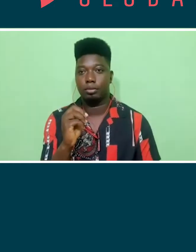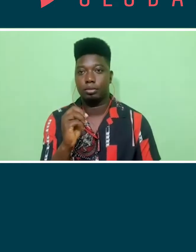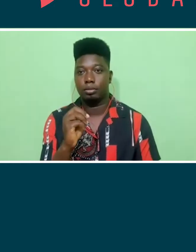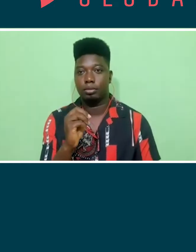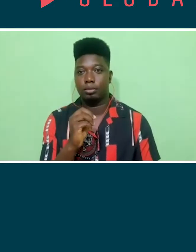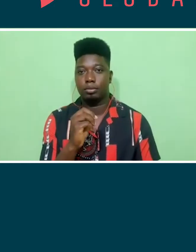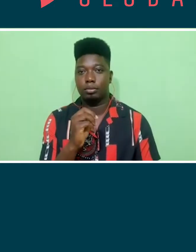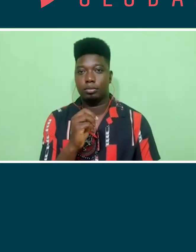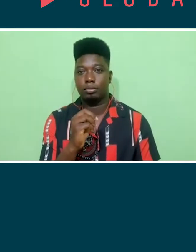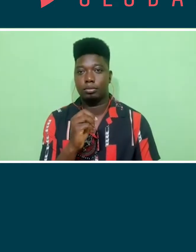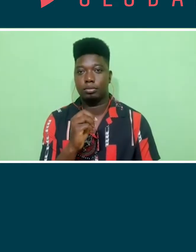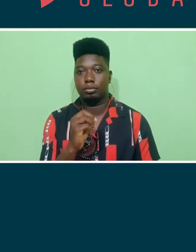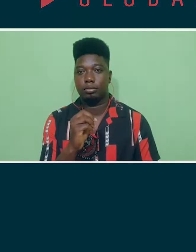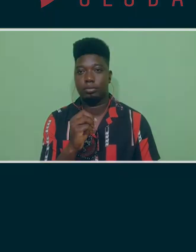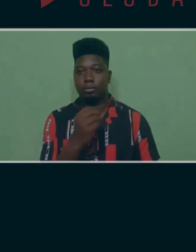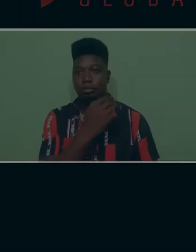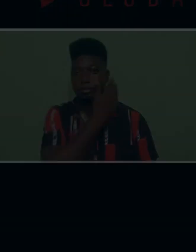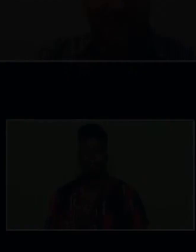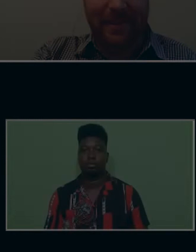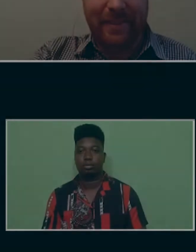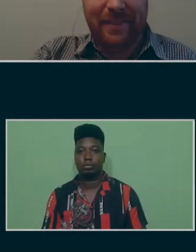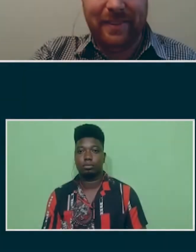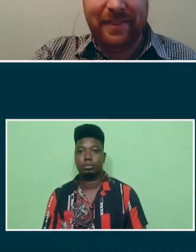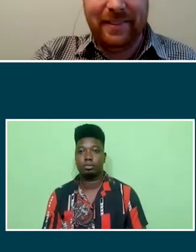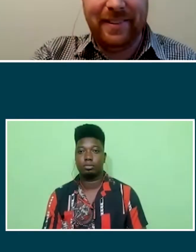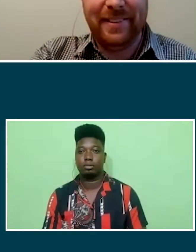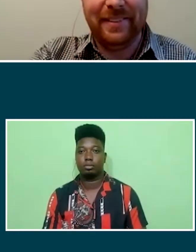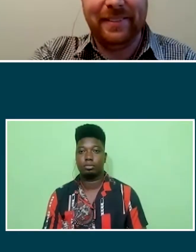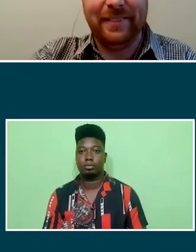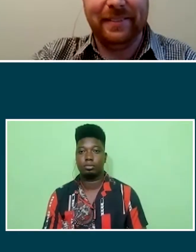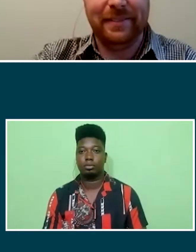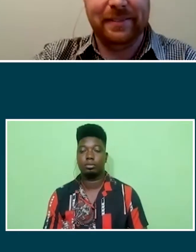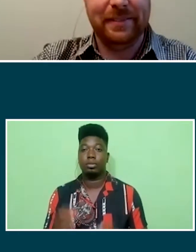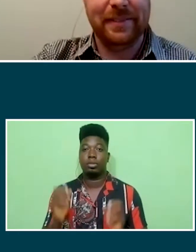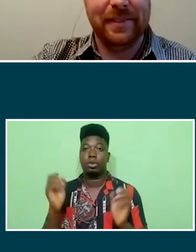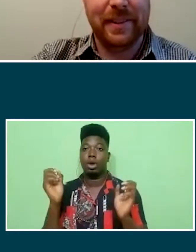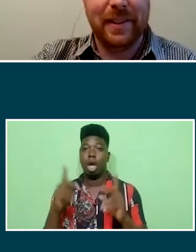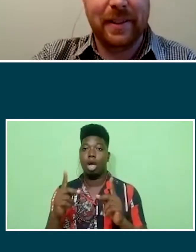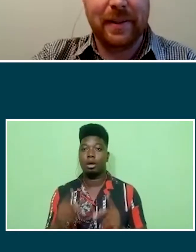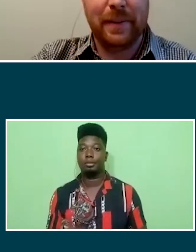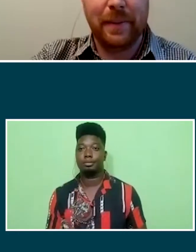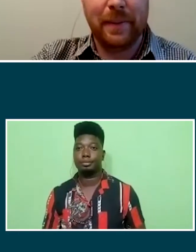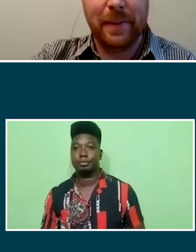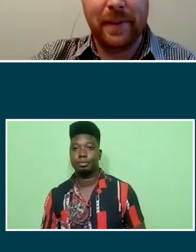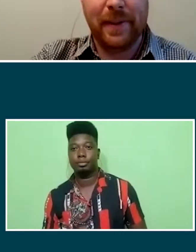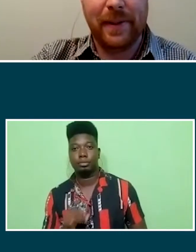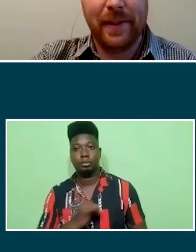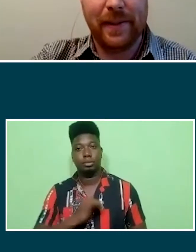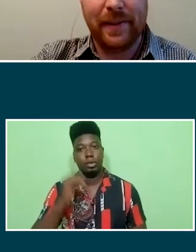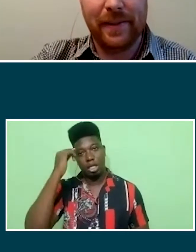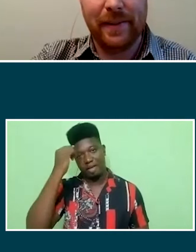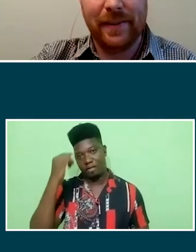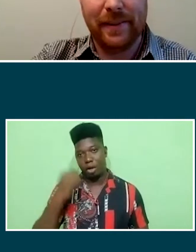masculinity? Who wants to kick us off? Okay. Yeah, so I think for me, the way I